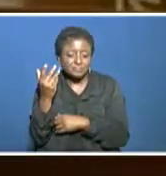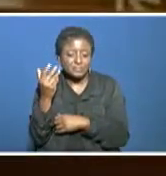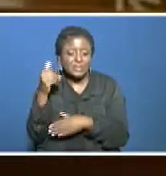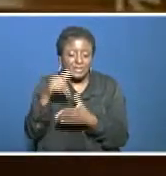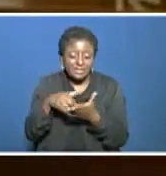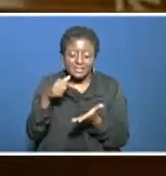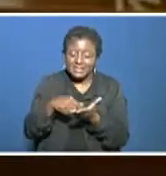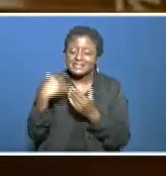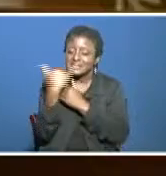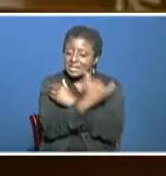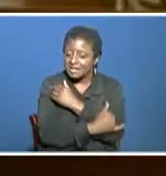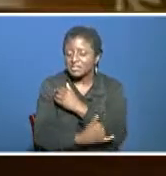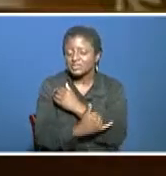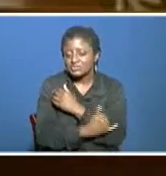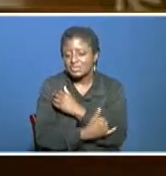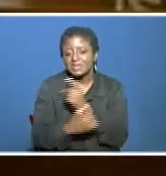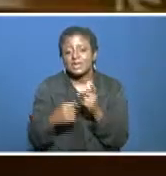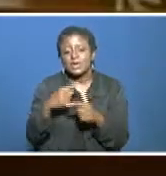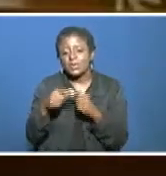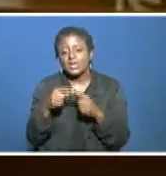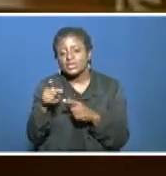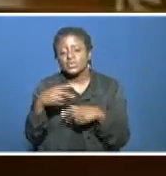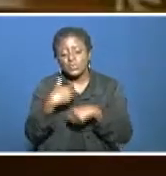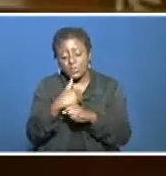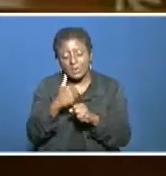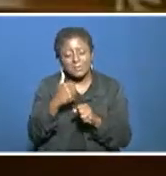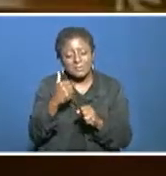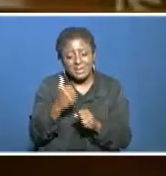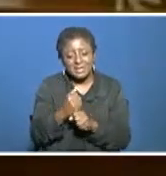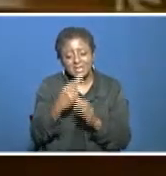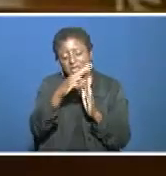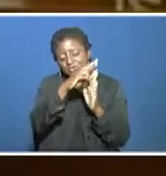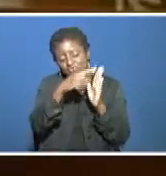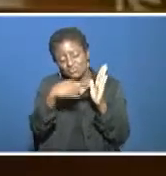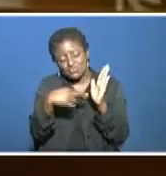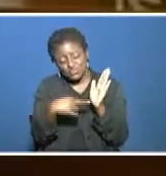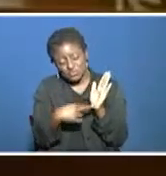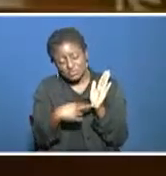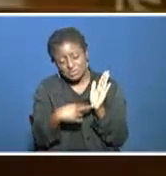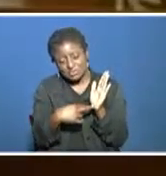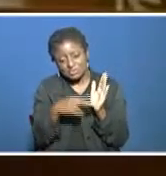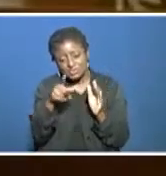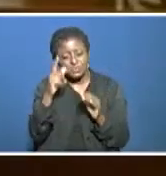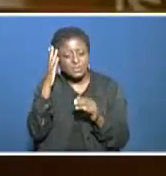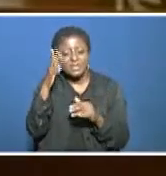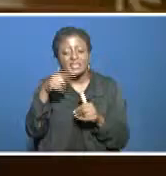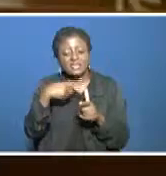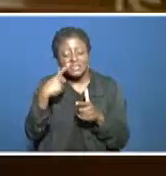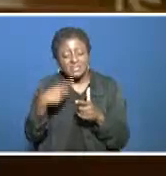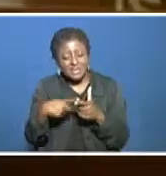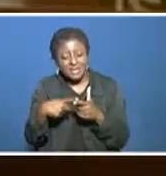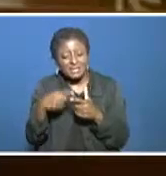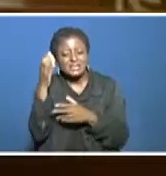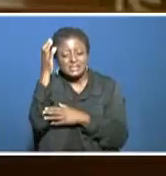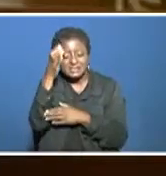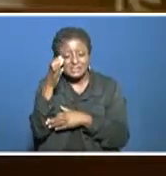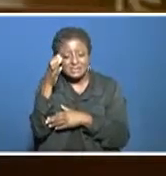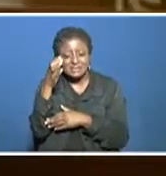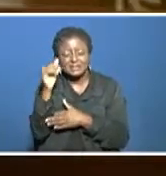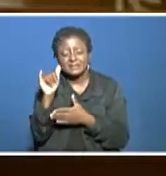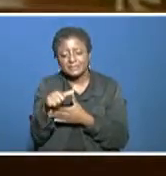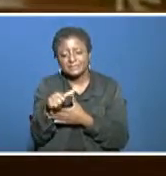in this country, when you are making rules, you will then take that into